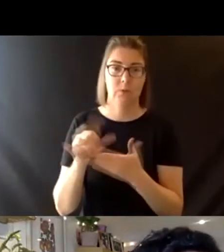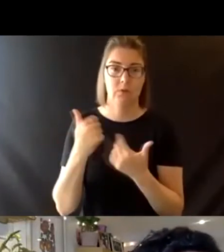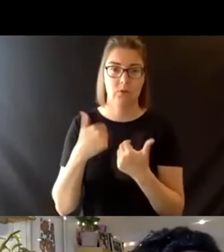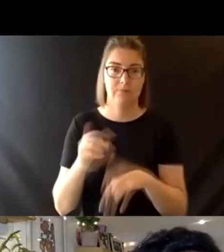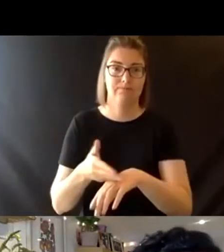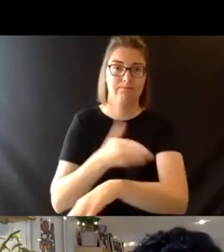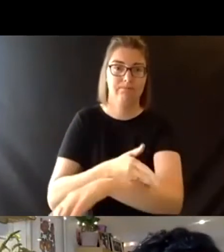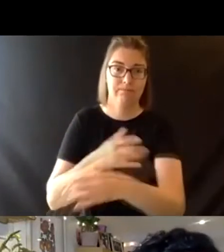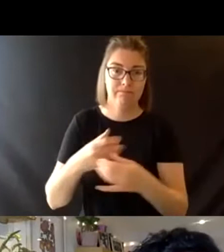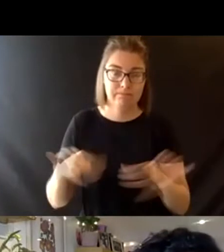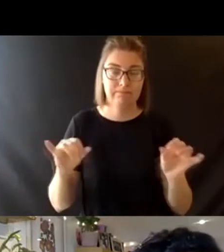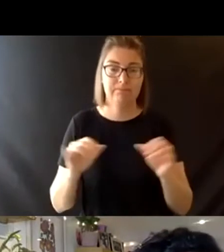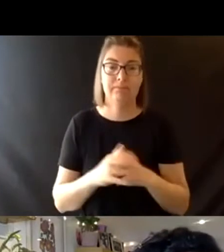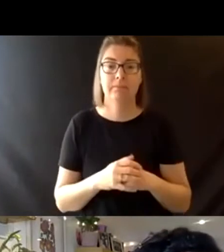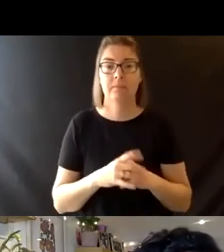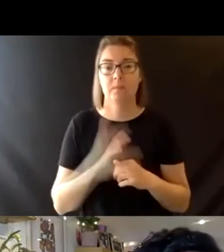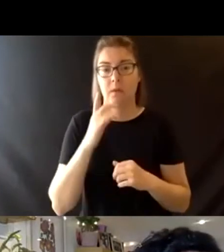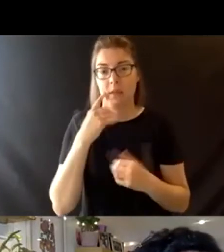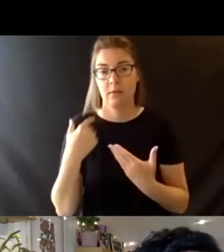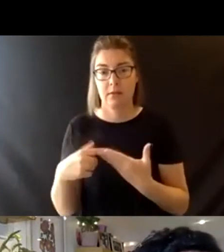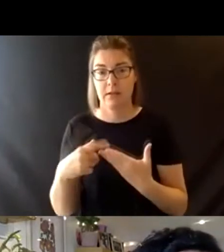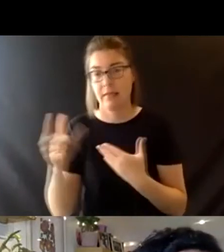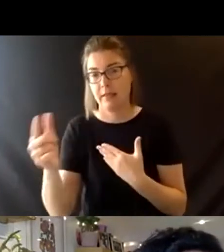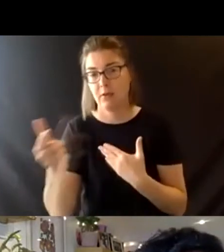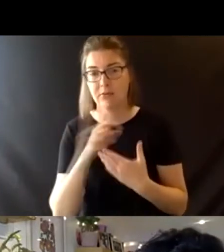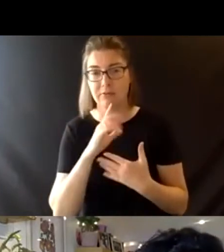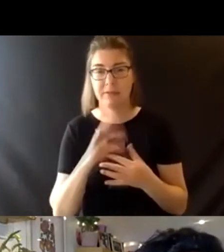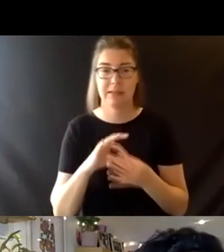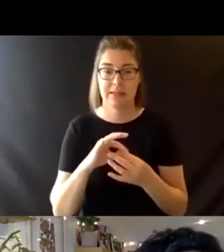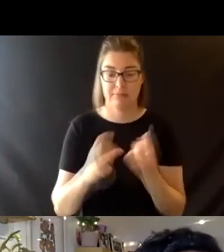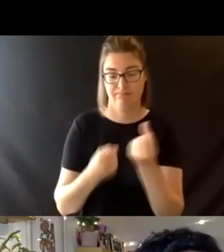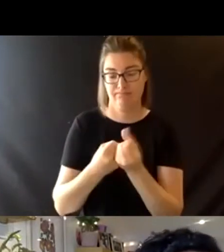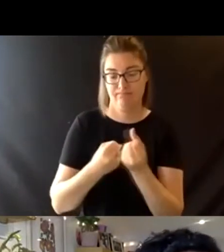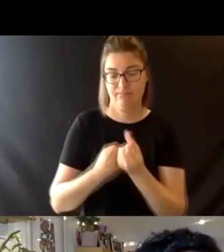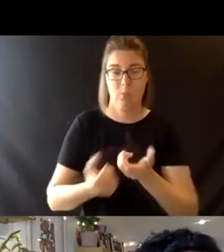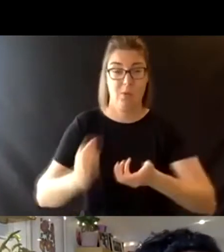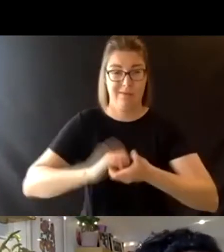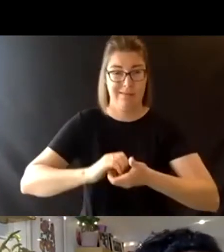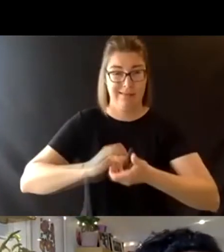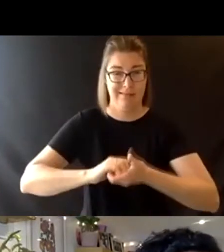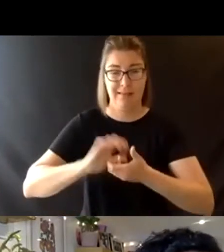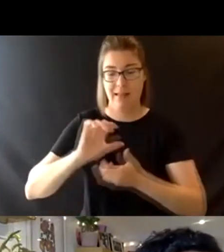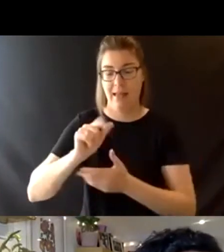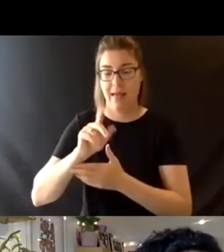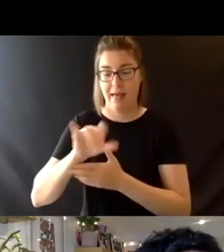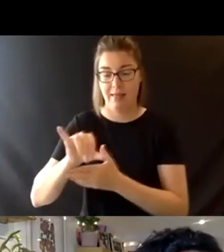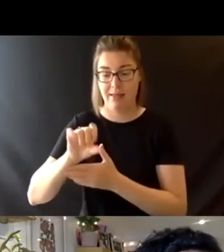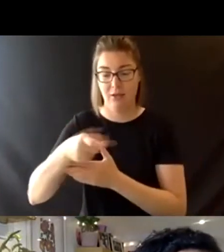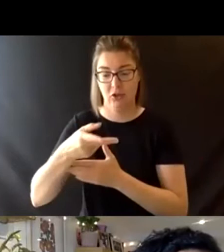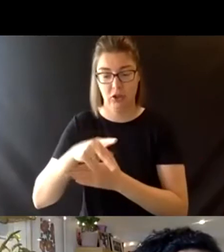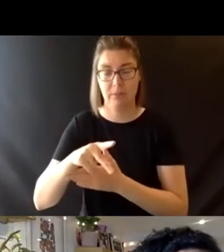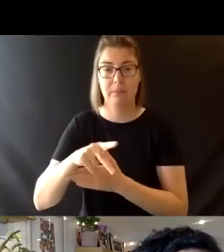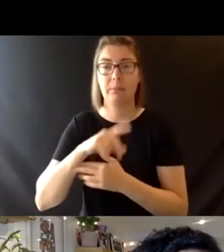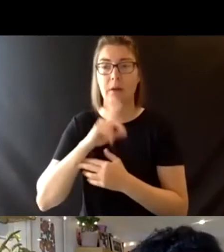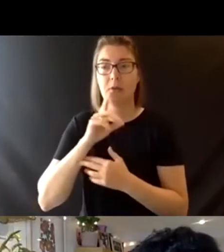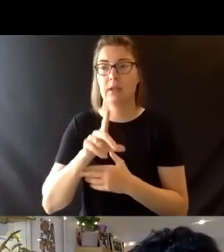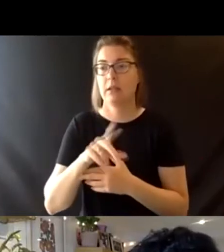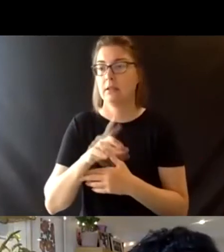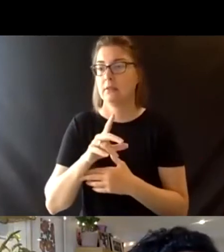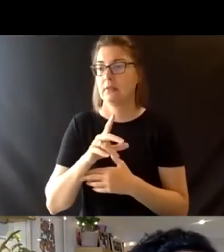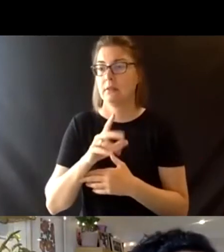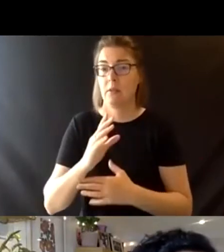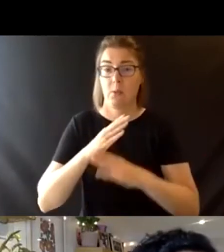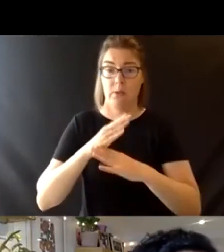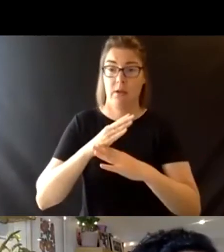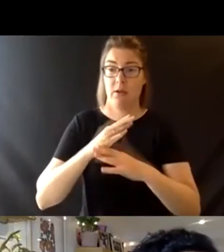I think we'll have a conversation later about, you know, allyship, but I think in terms of taking away those